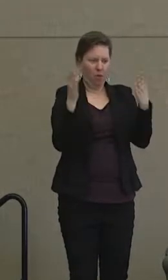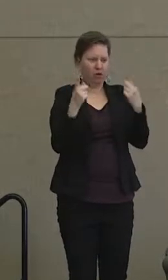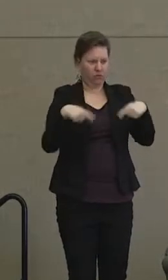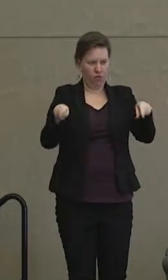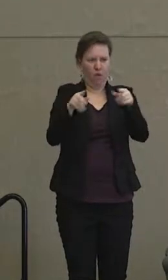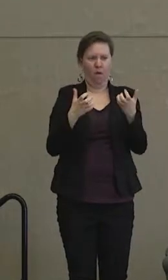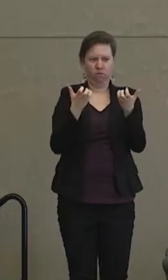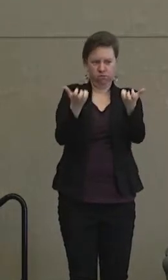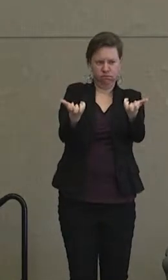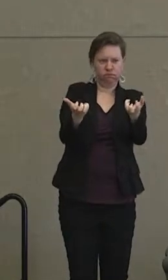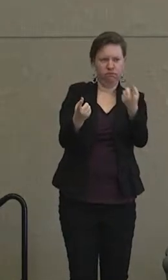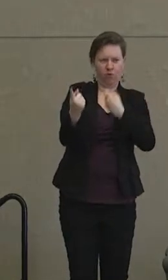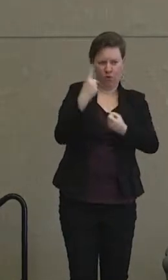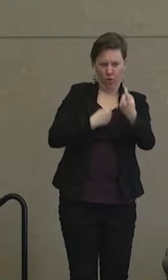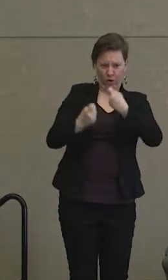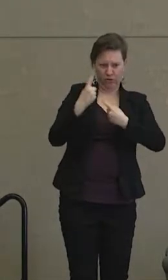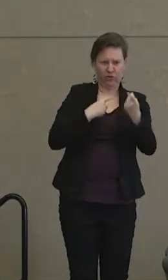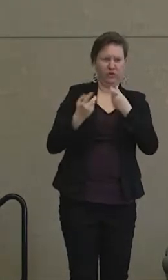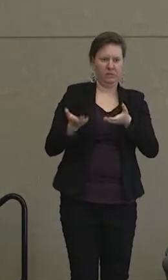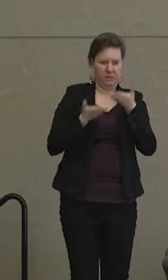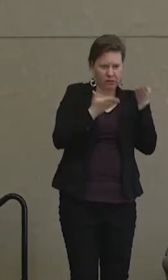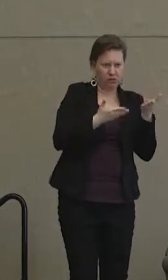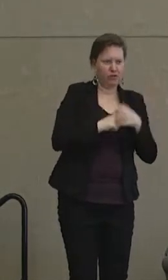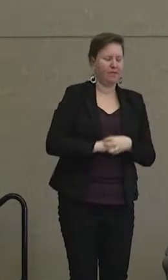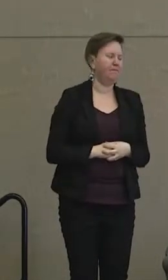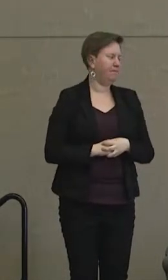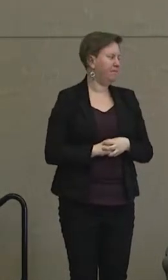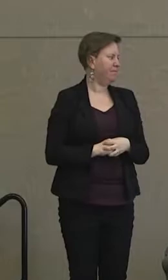your questions and suggestions, okay?